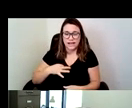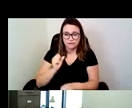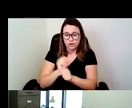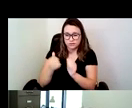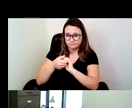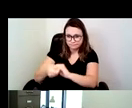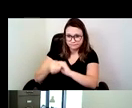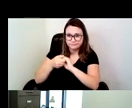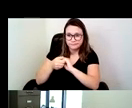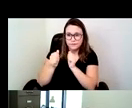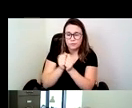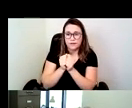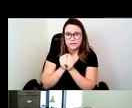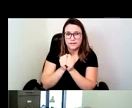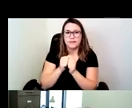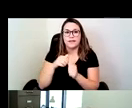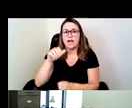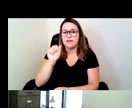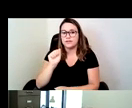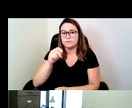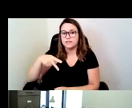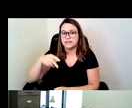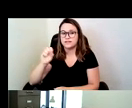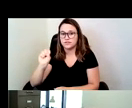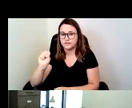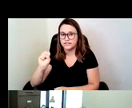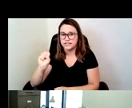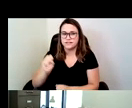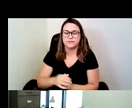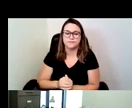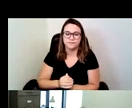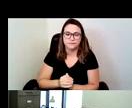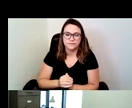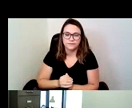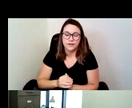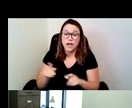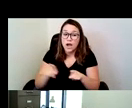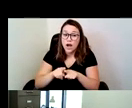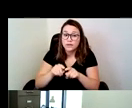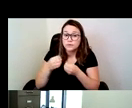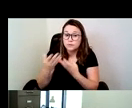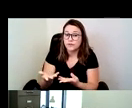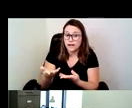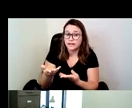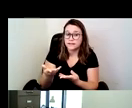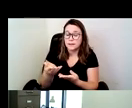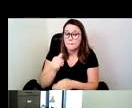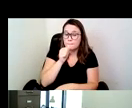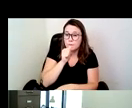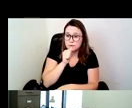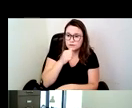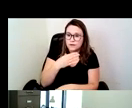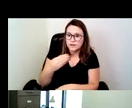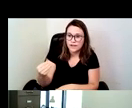Services to provide nursing assistance when needed, and also provides personal and consumer-directed home